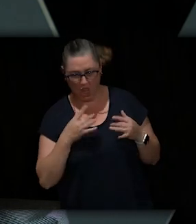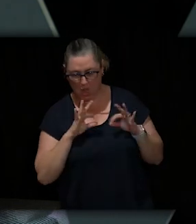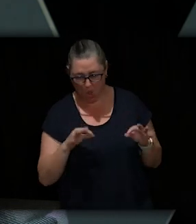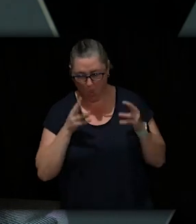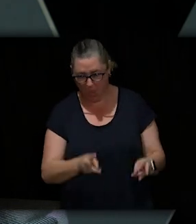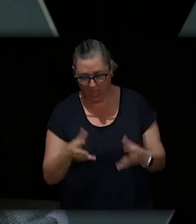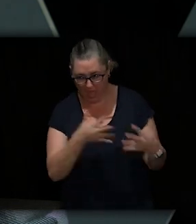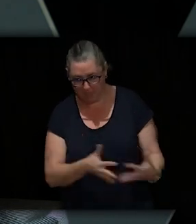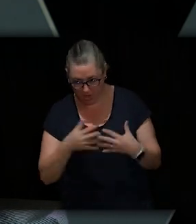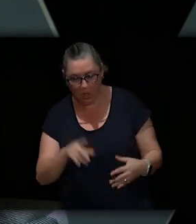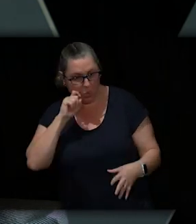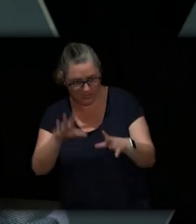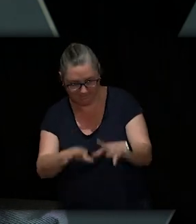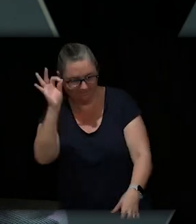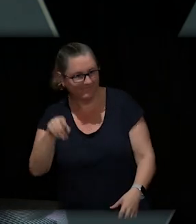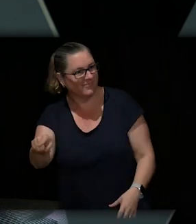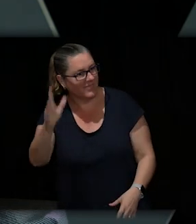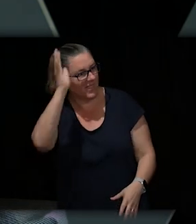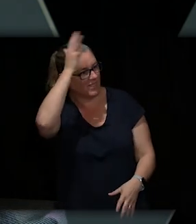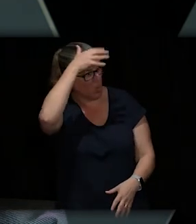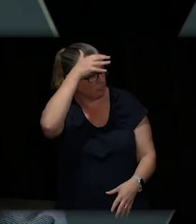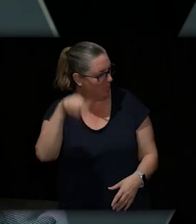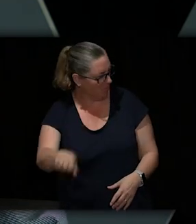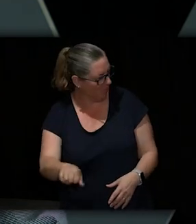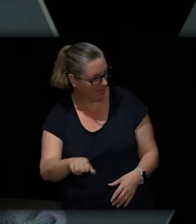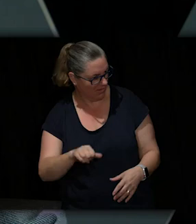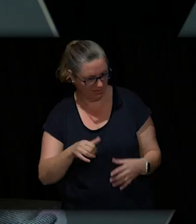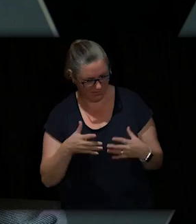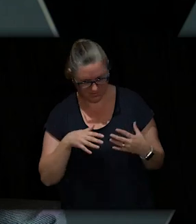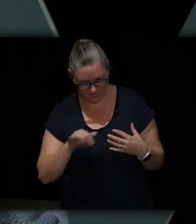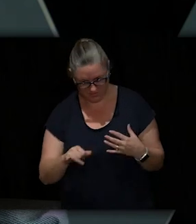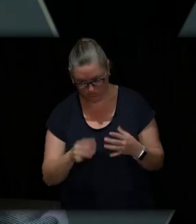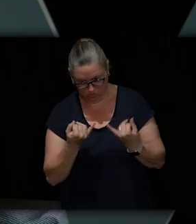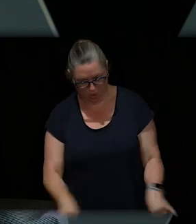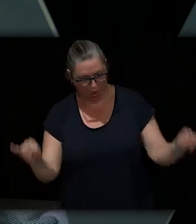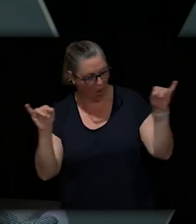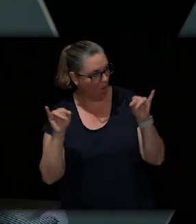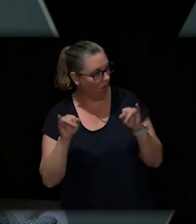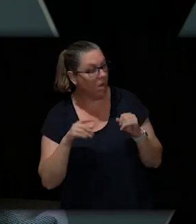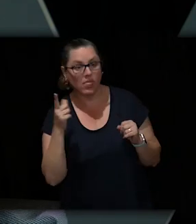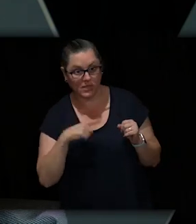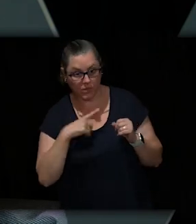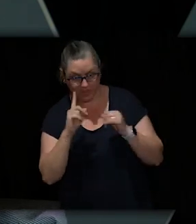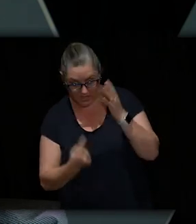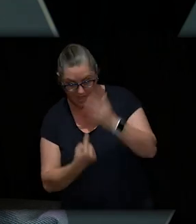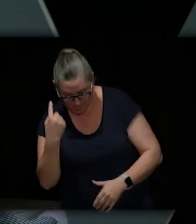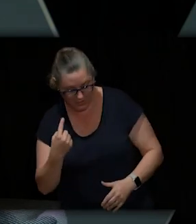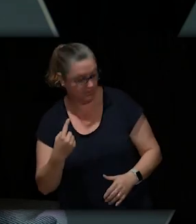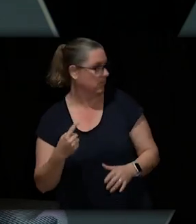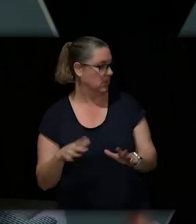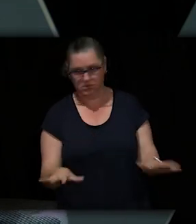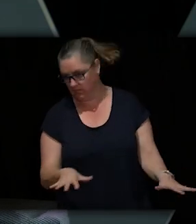someone like Donald Trump to be president of the United States. It just was unfathomable. So that's why when it happened, it sort of shook me so much and shook all